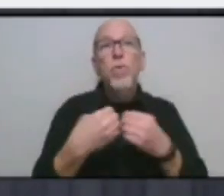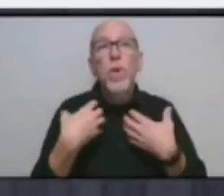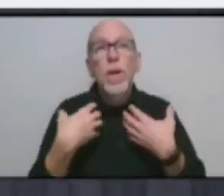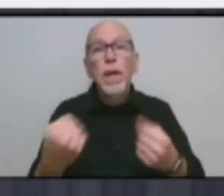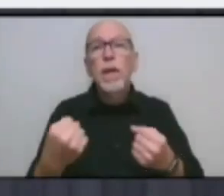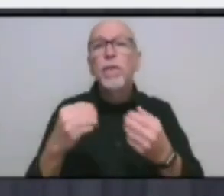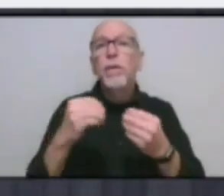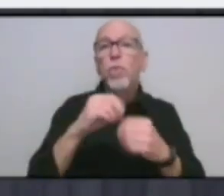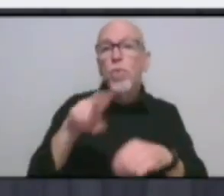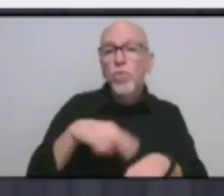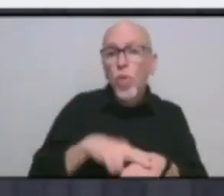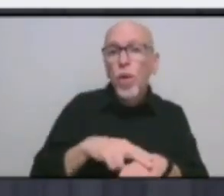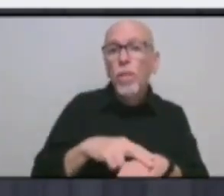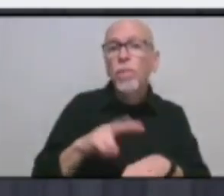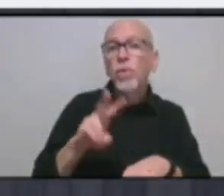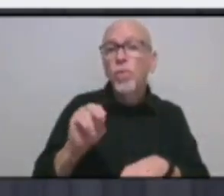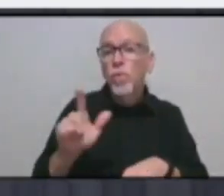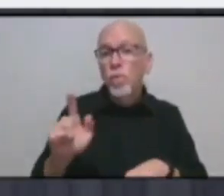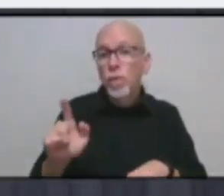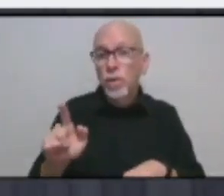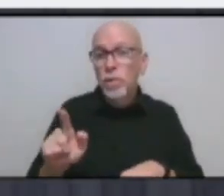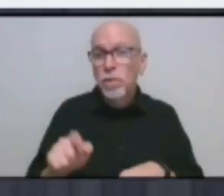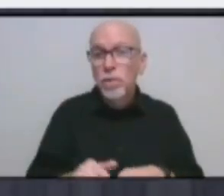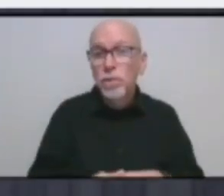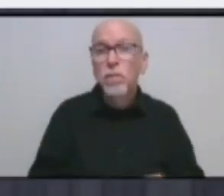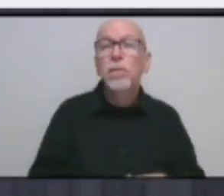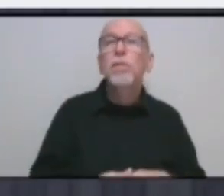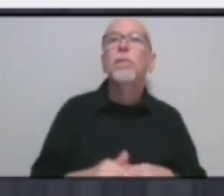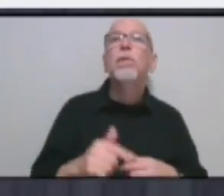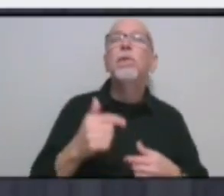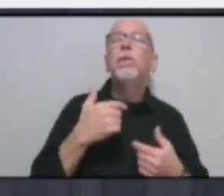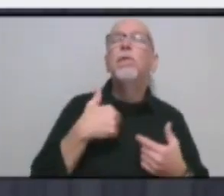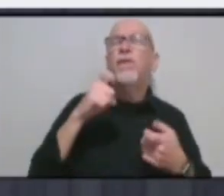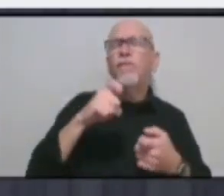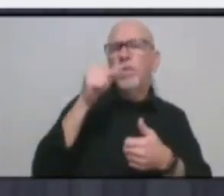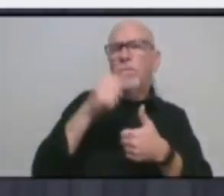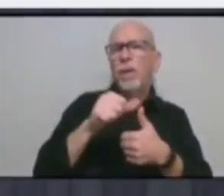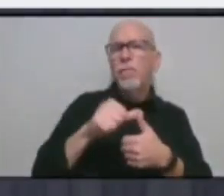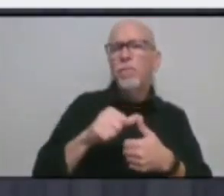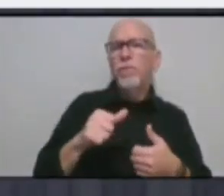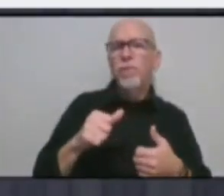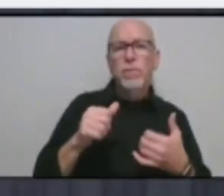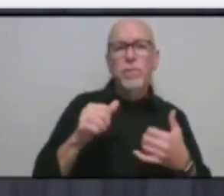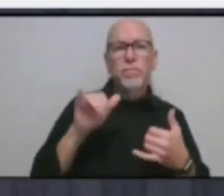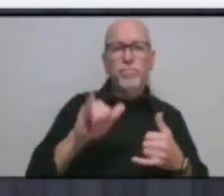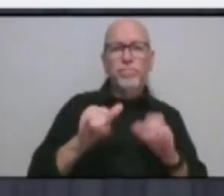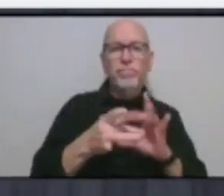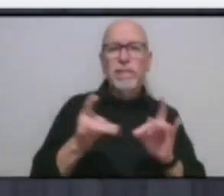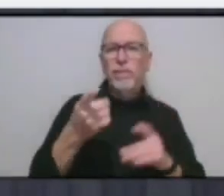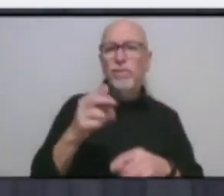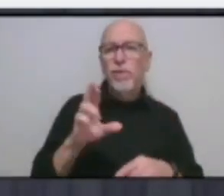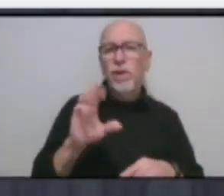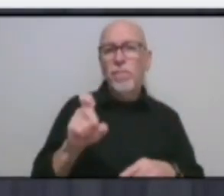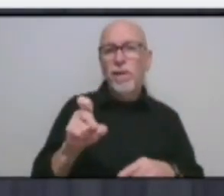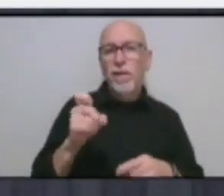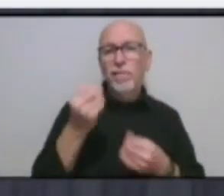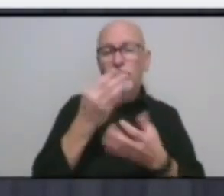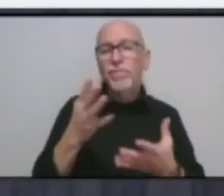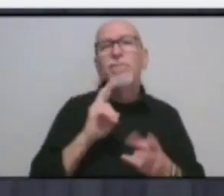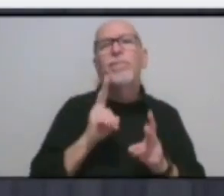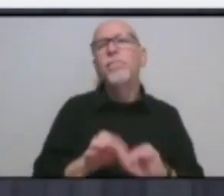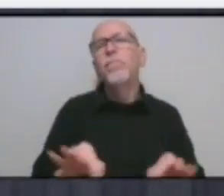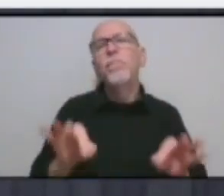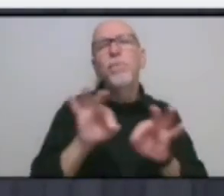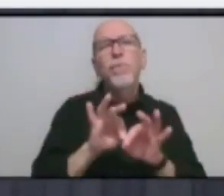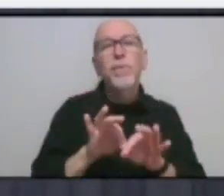normal 2021, let's remember that, again, this message that Dr. Box gave is so important, especially